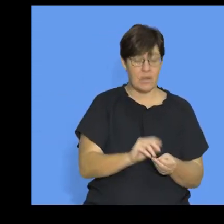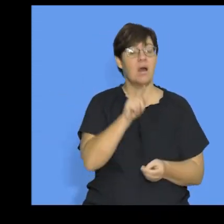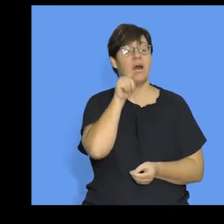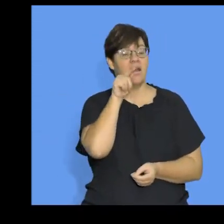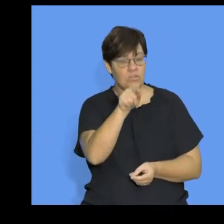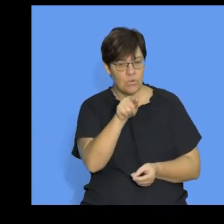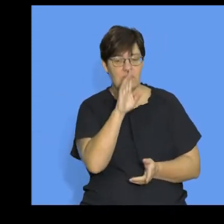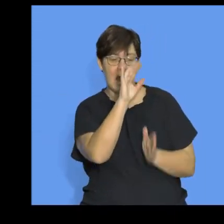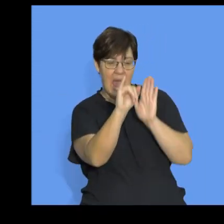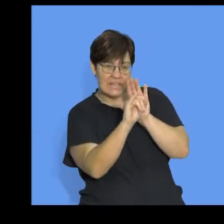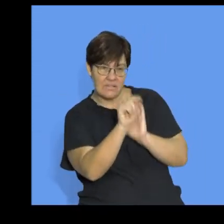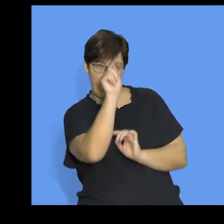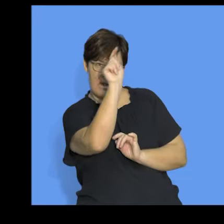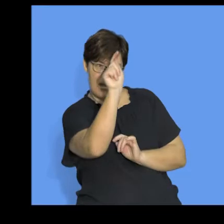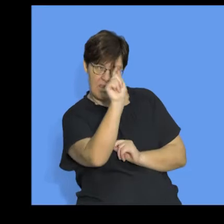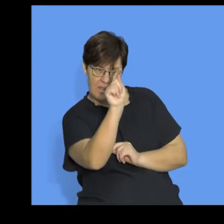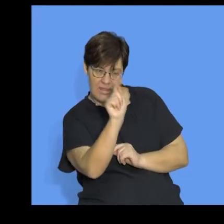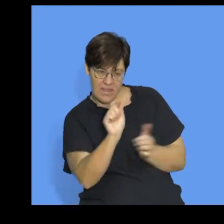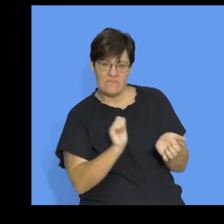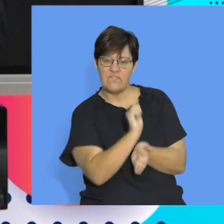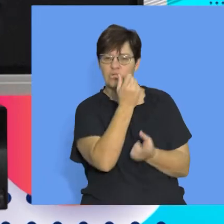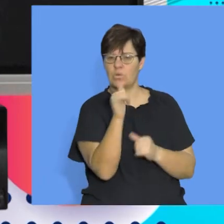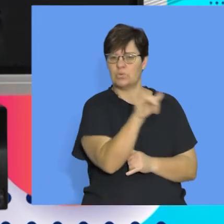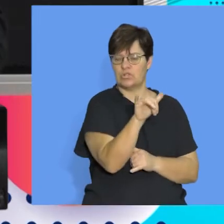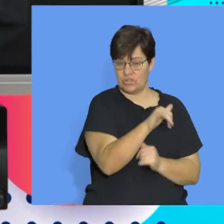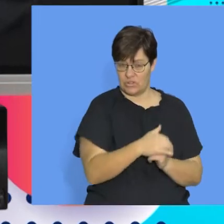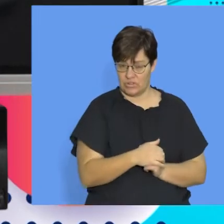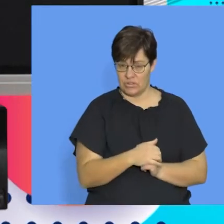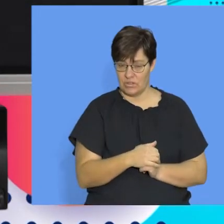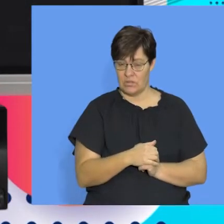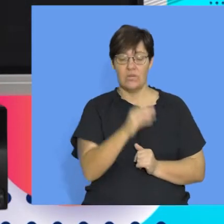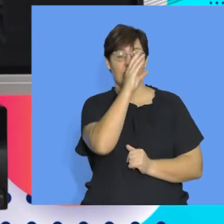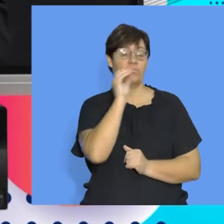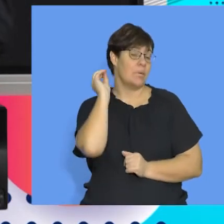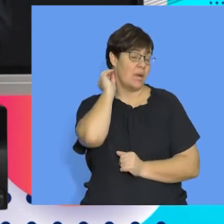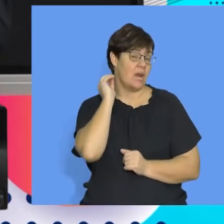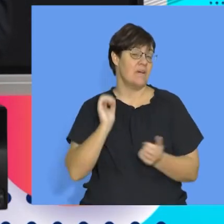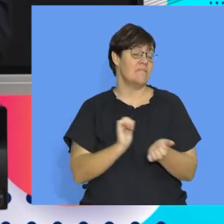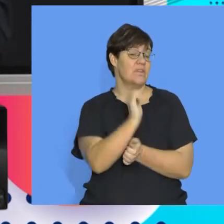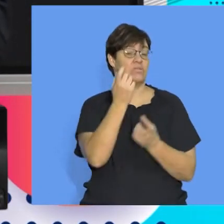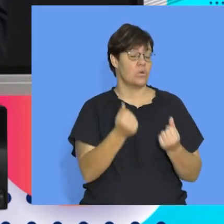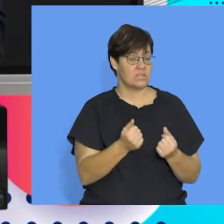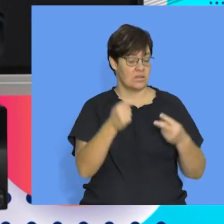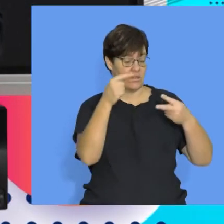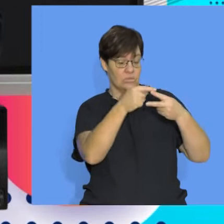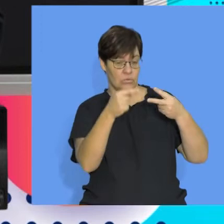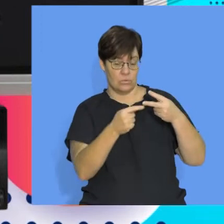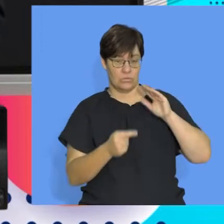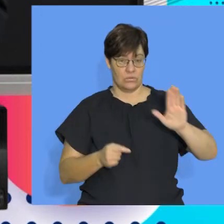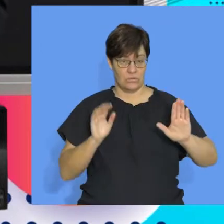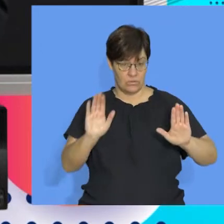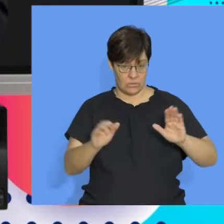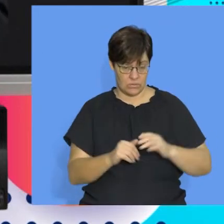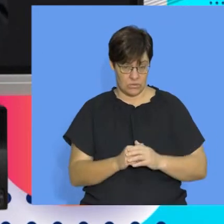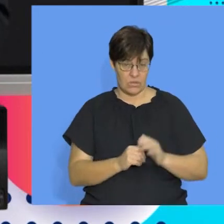to identify your fixed costs. Remembering that fixed cost has two components. What are they? It's